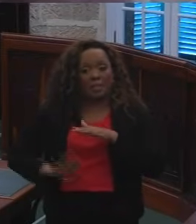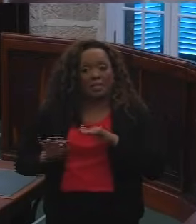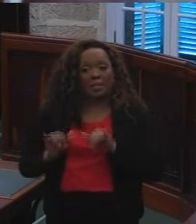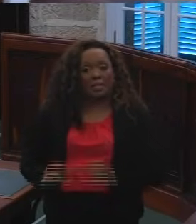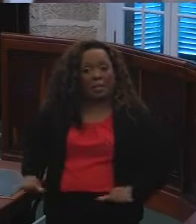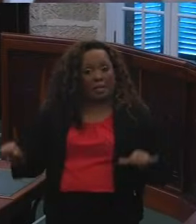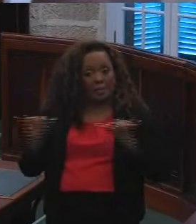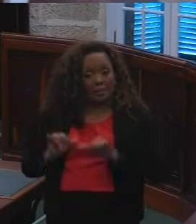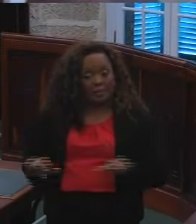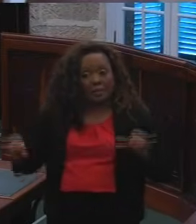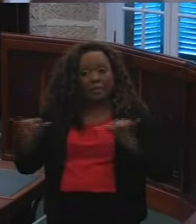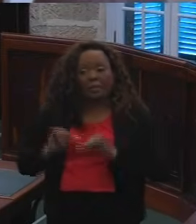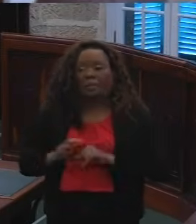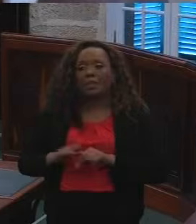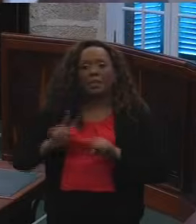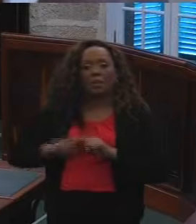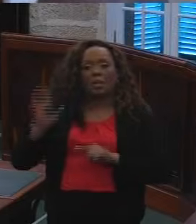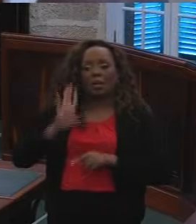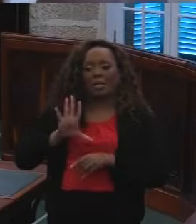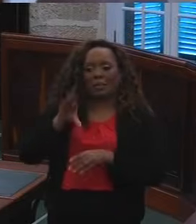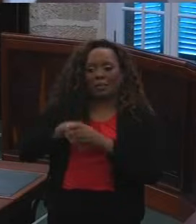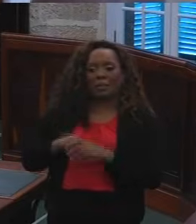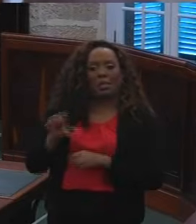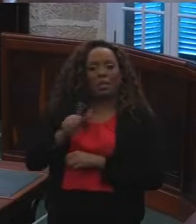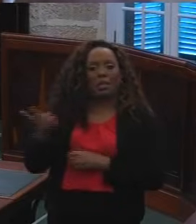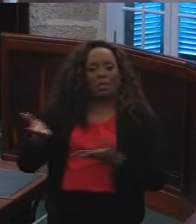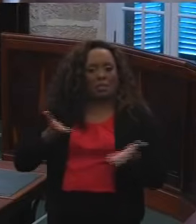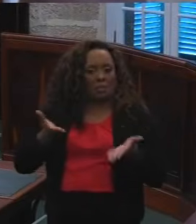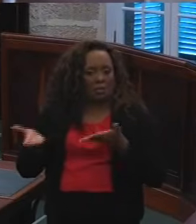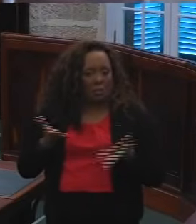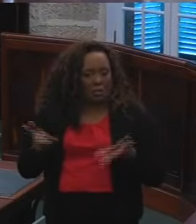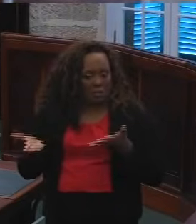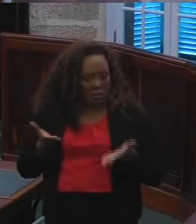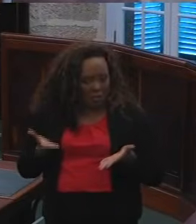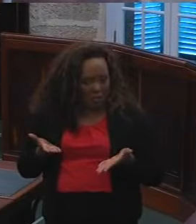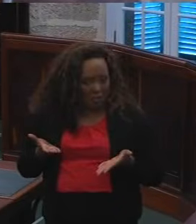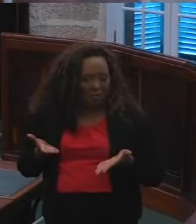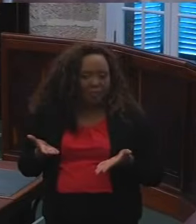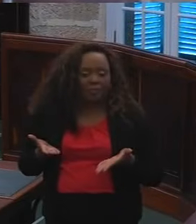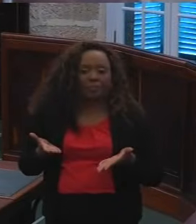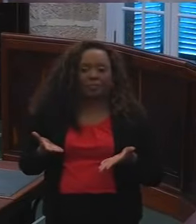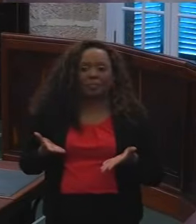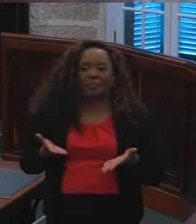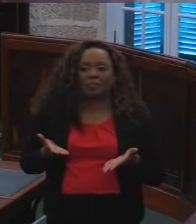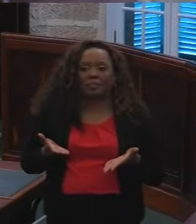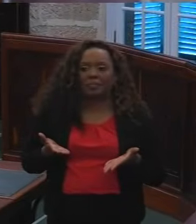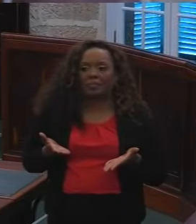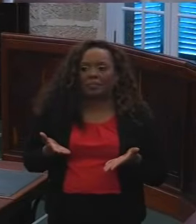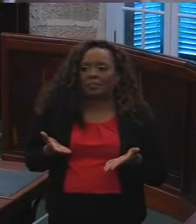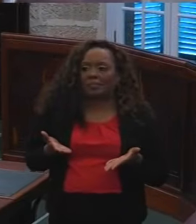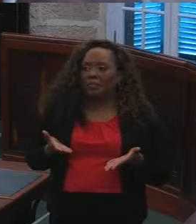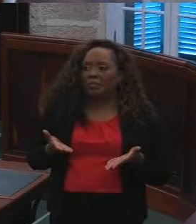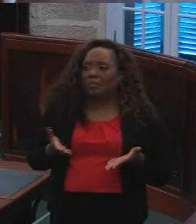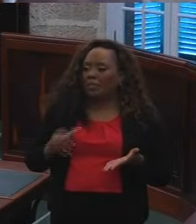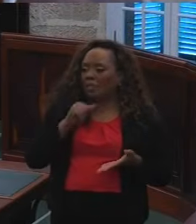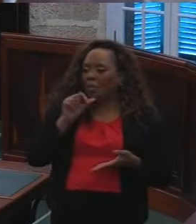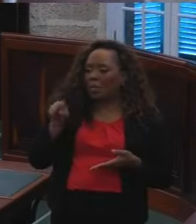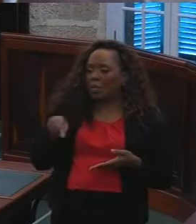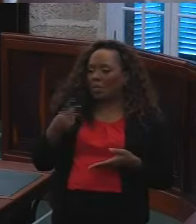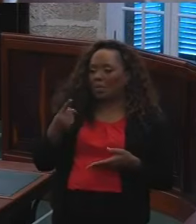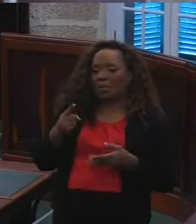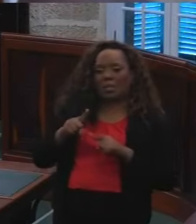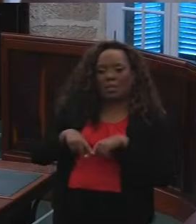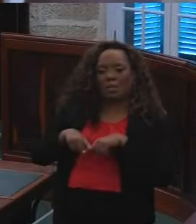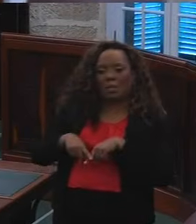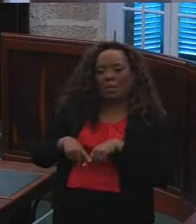to include other optional services based on the not only geographical space available, but